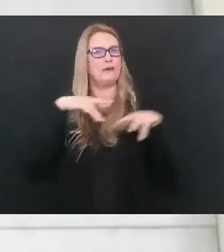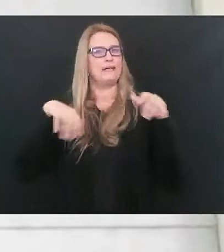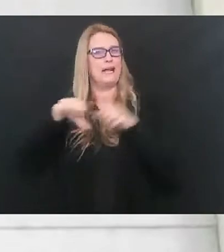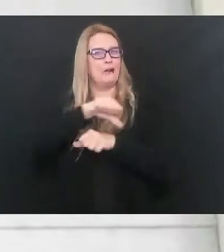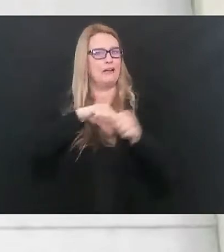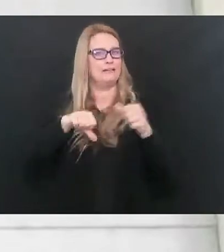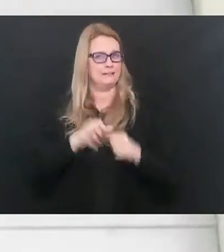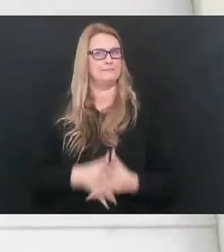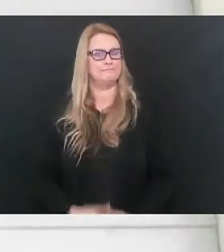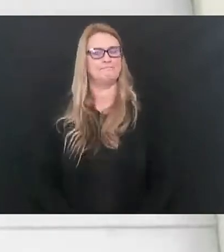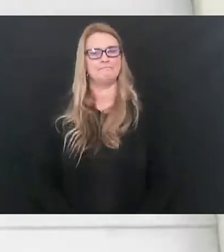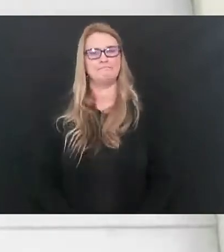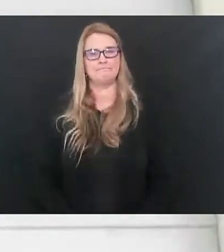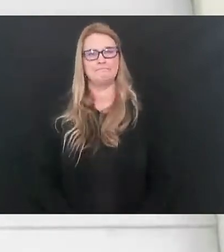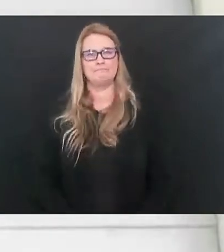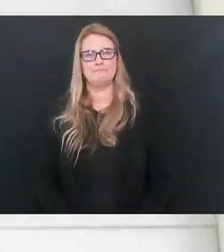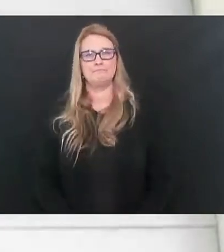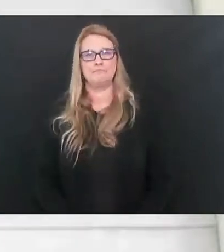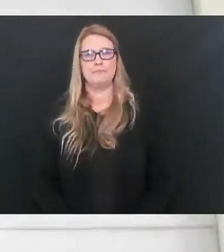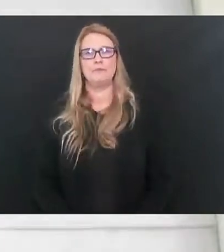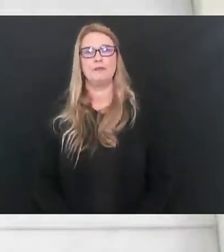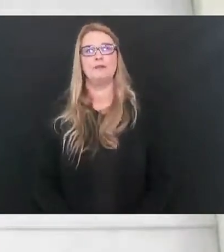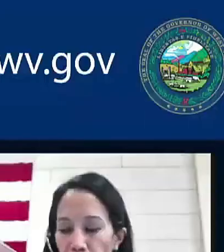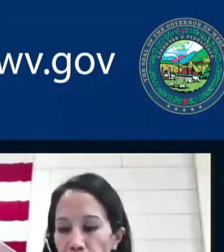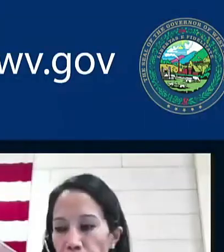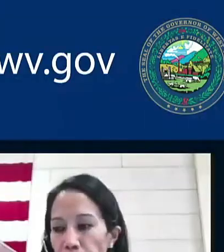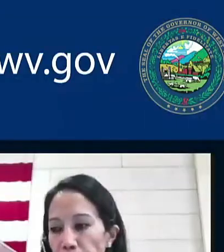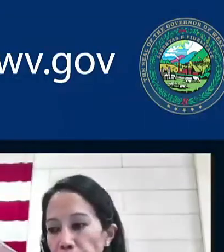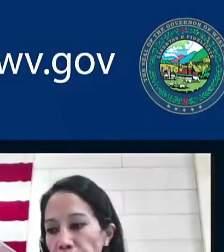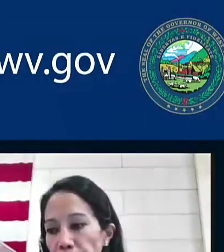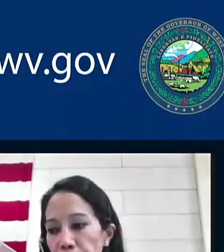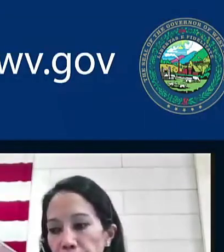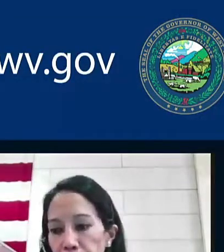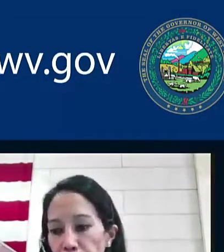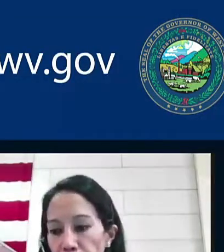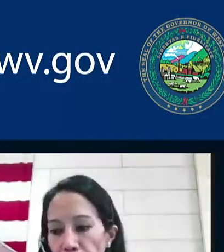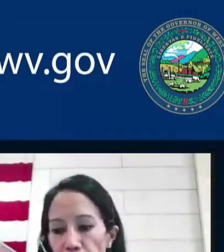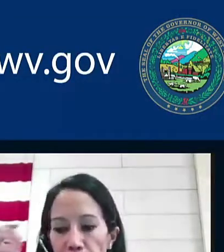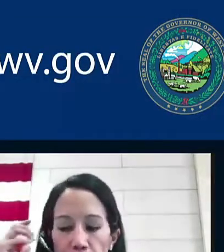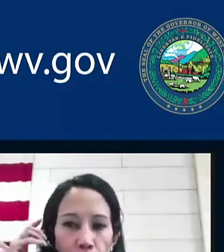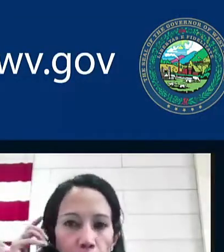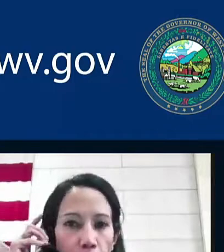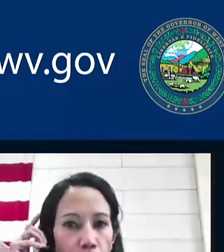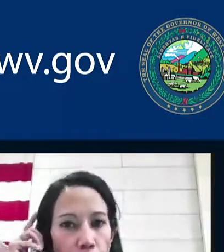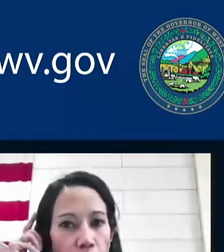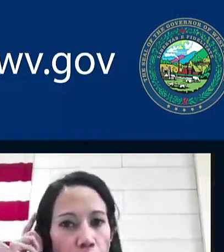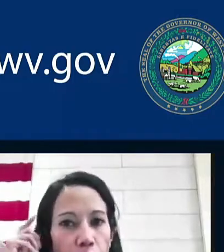Jordan. Thank you, Doctor. And finally, to Secretary Bill Crouch with the DHHR.